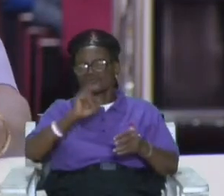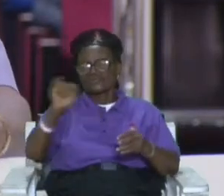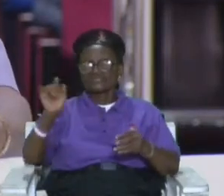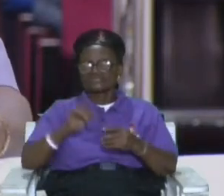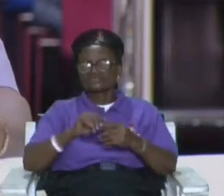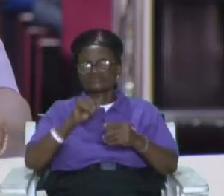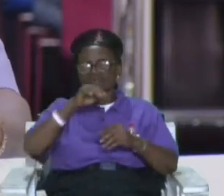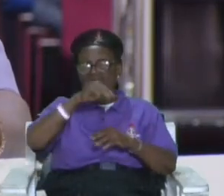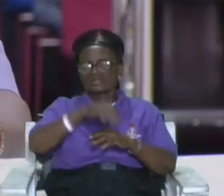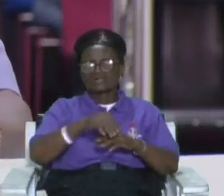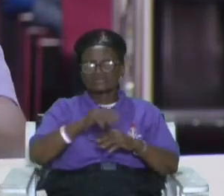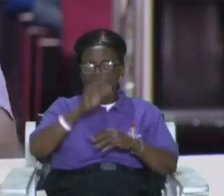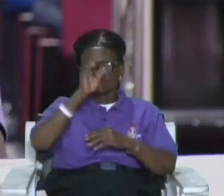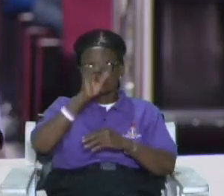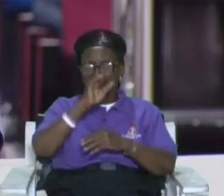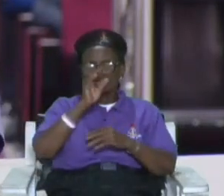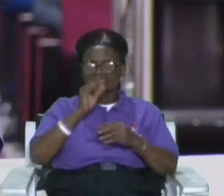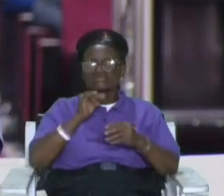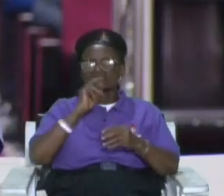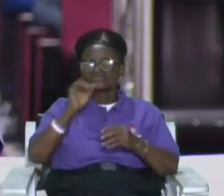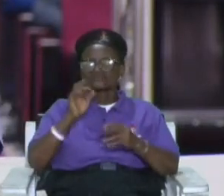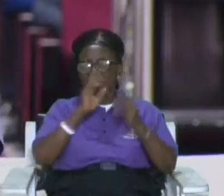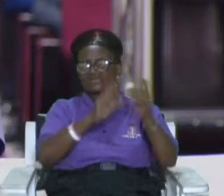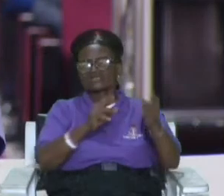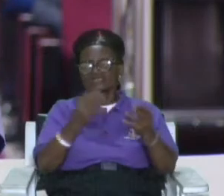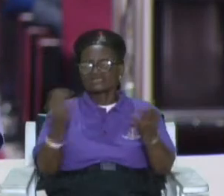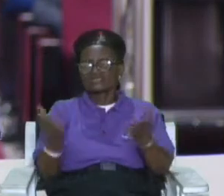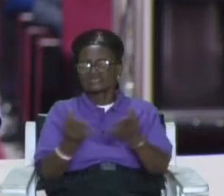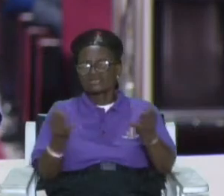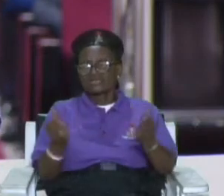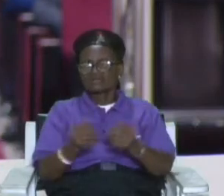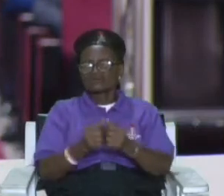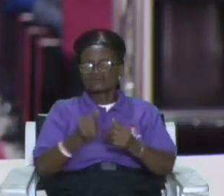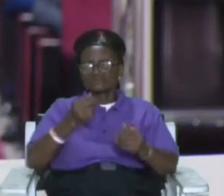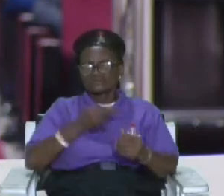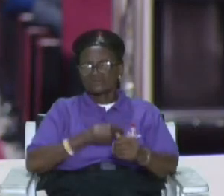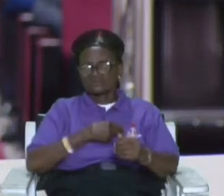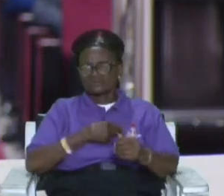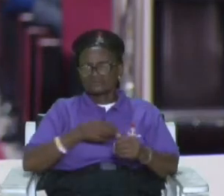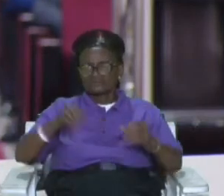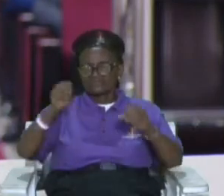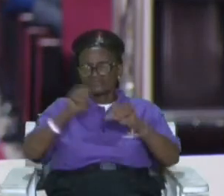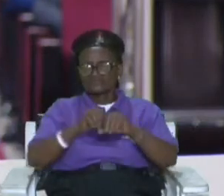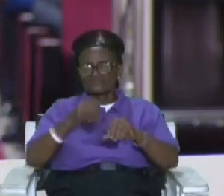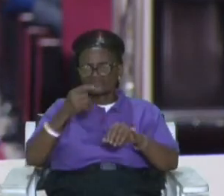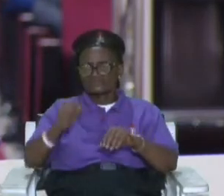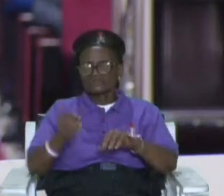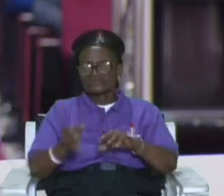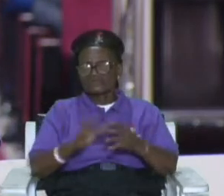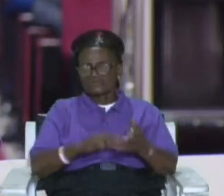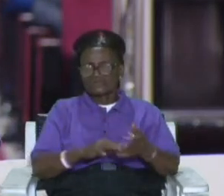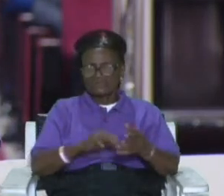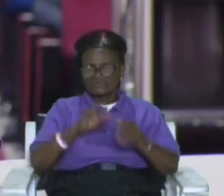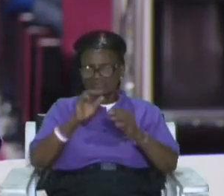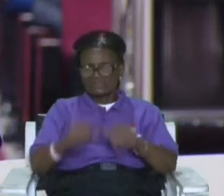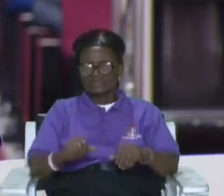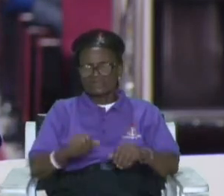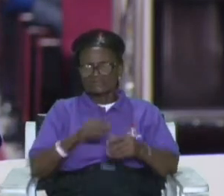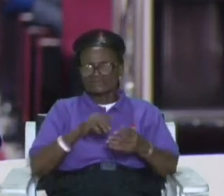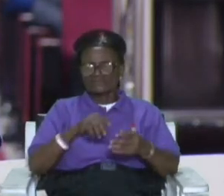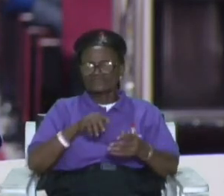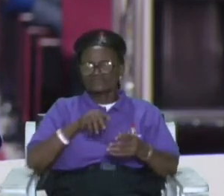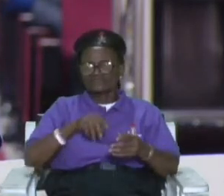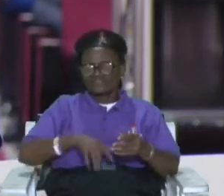God is already here with us. Even the dead can feel his presence here tonight.